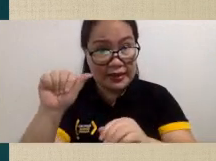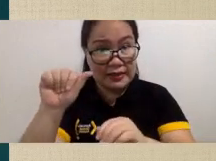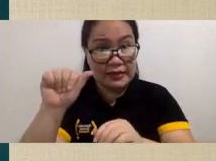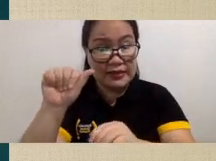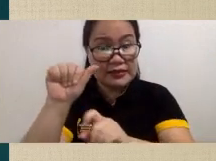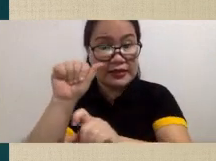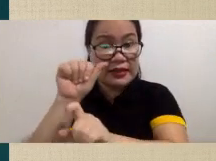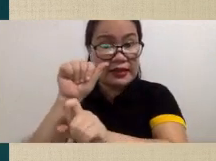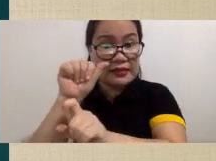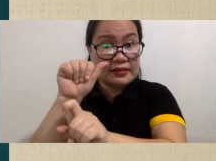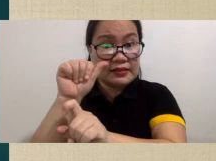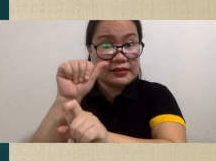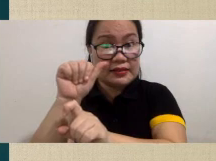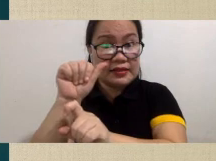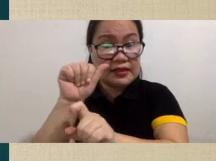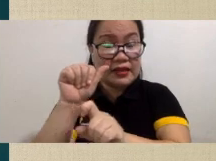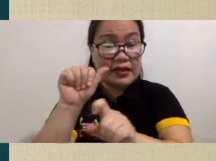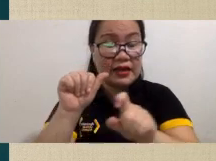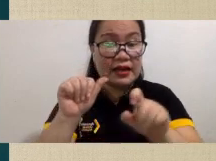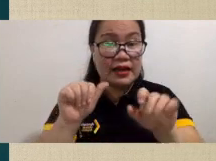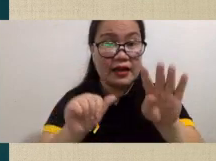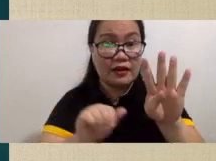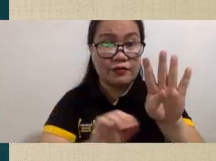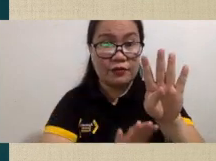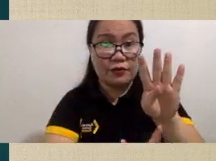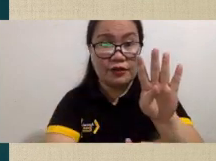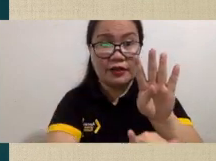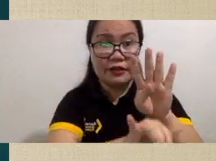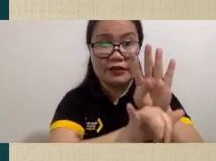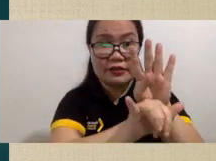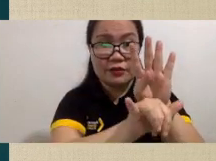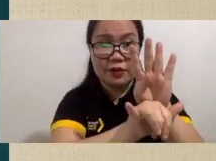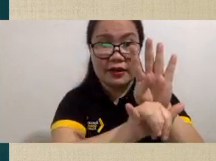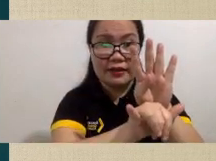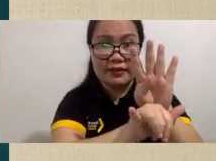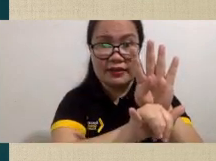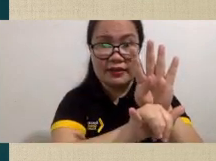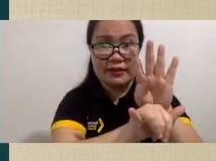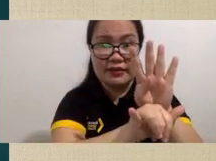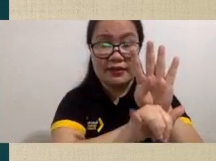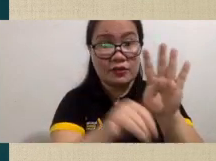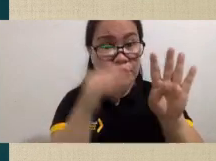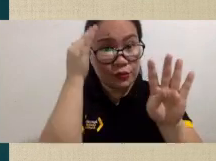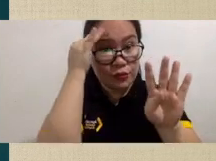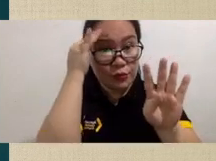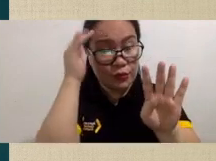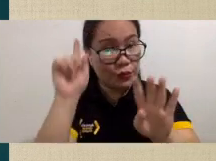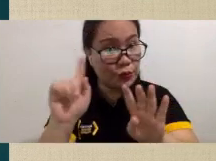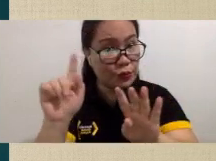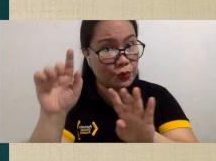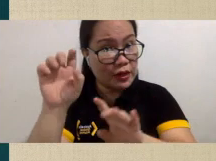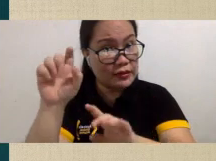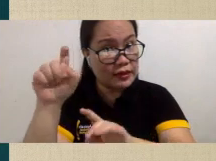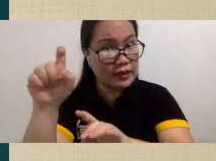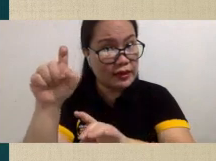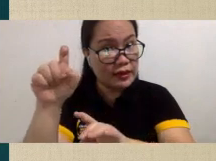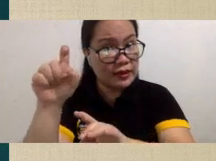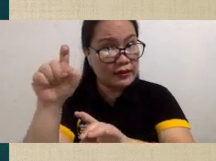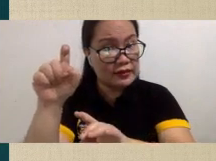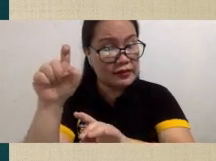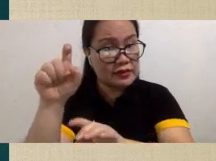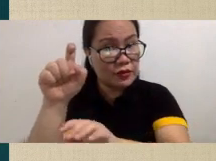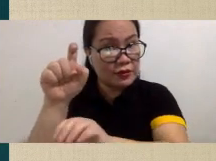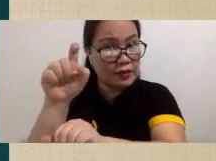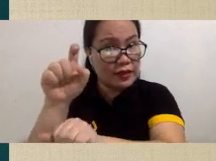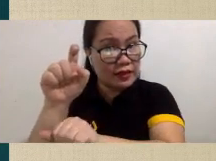to, yan ang magiging x natin. Etong 4, yan ang y o yung last term natin. So, dapat alam natin kung ano ang